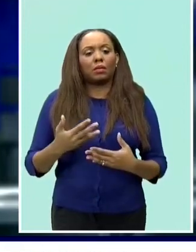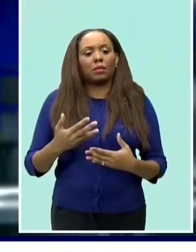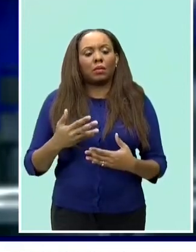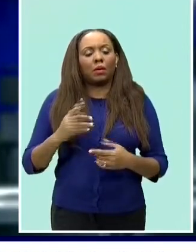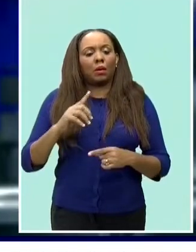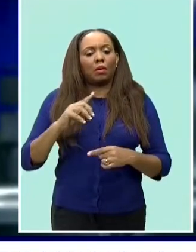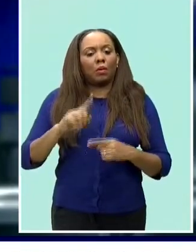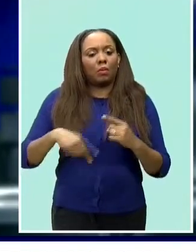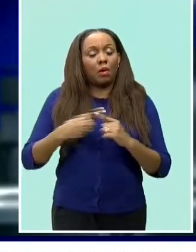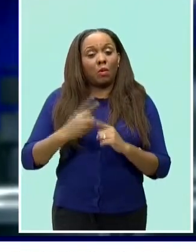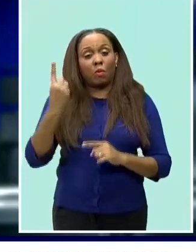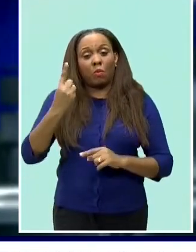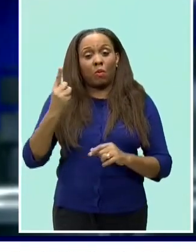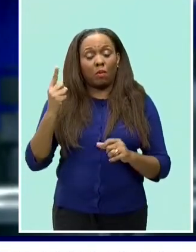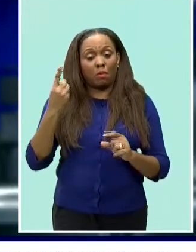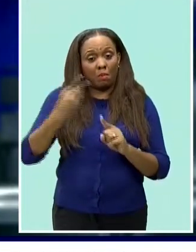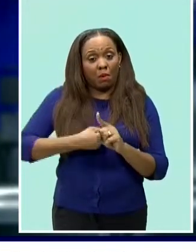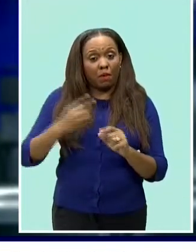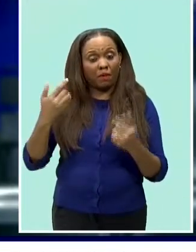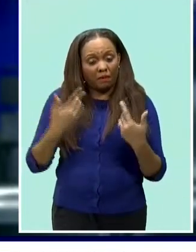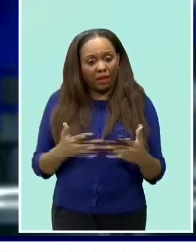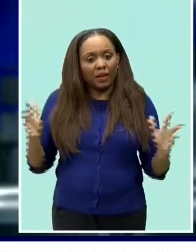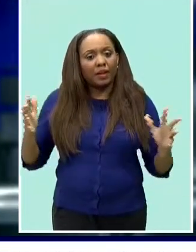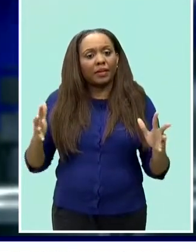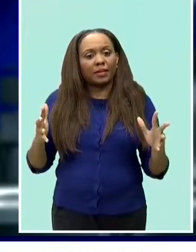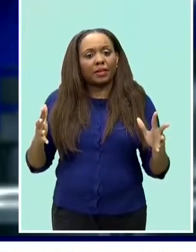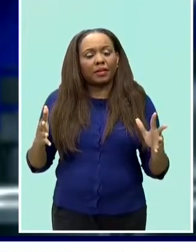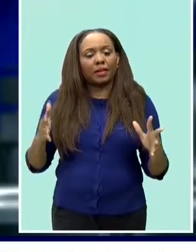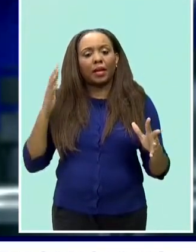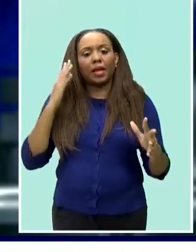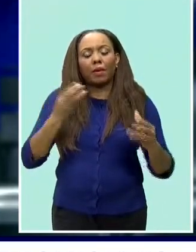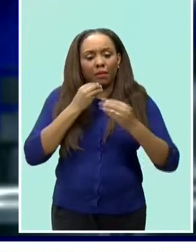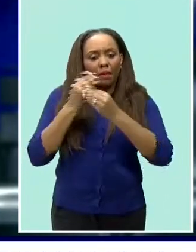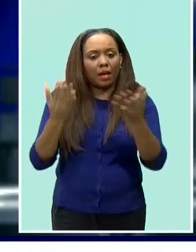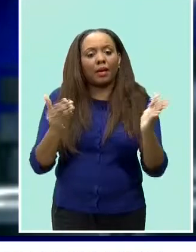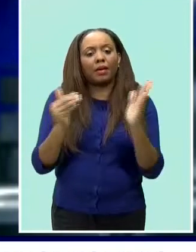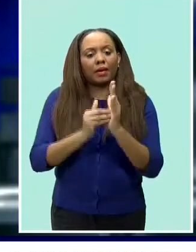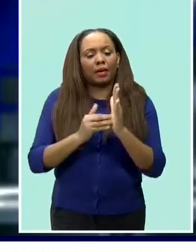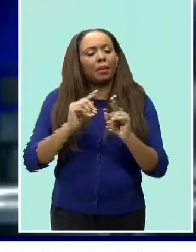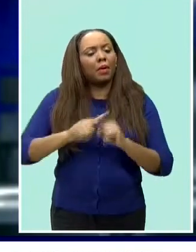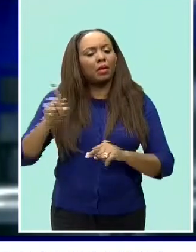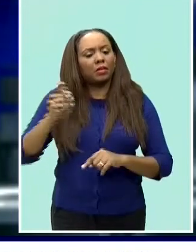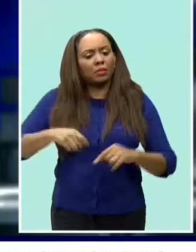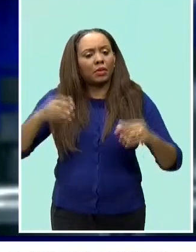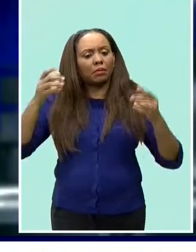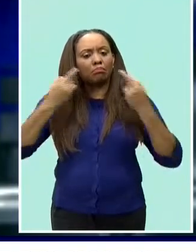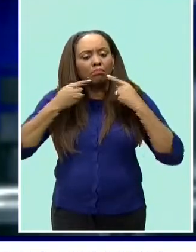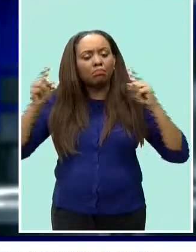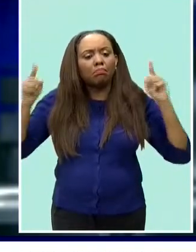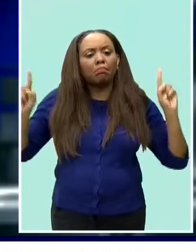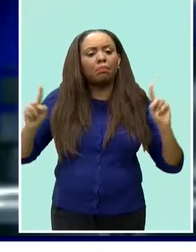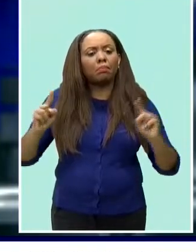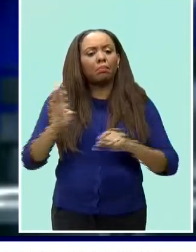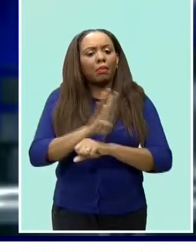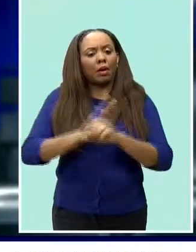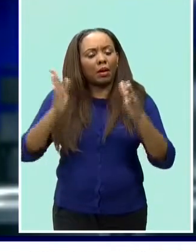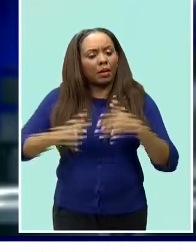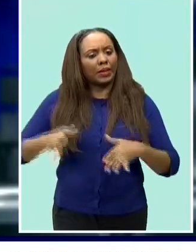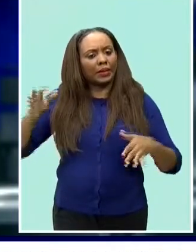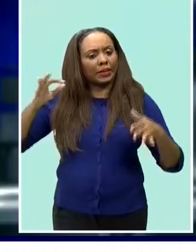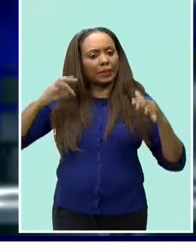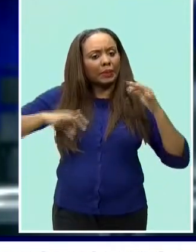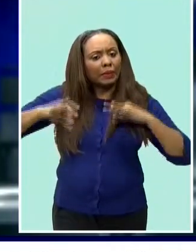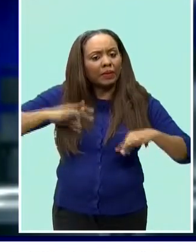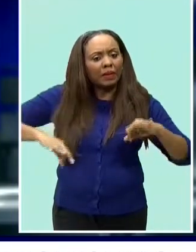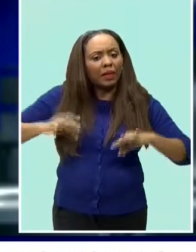full month has passed, but he says if the first week is anything to go by, it should be a success that benefits Barbadians in search of health care